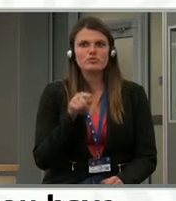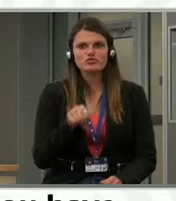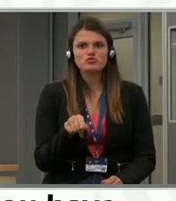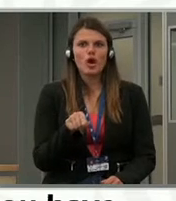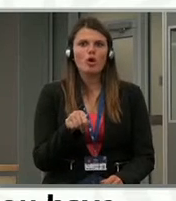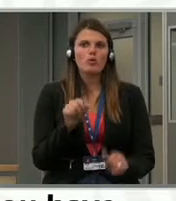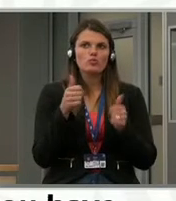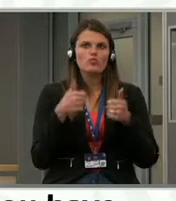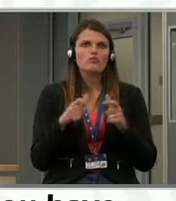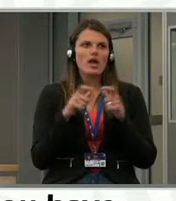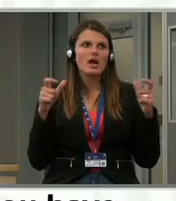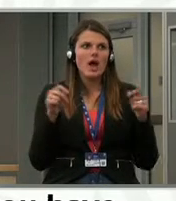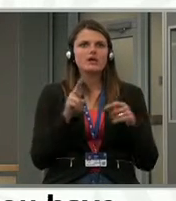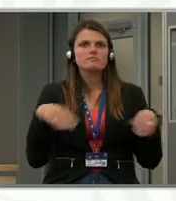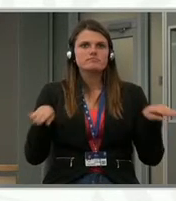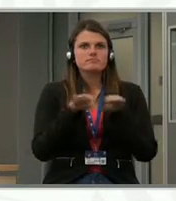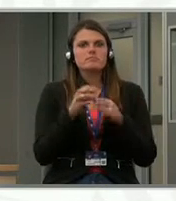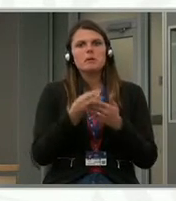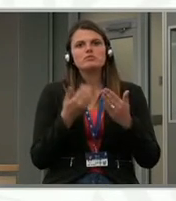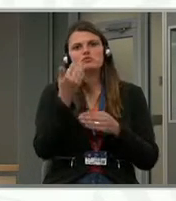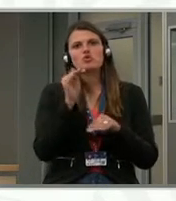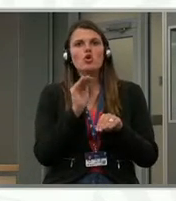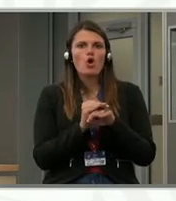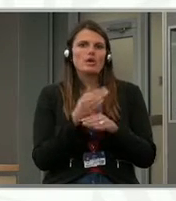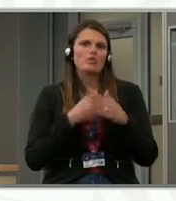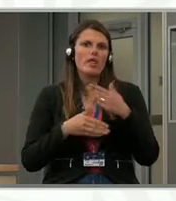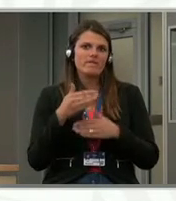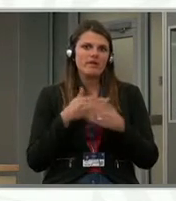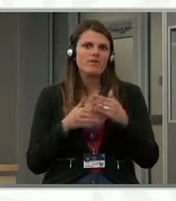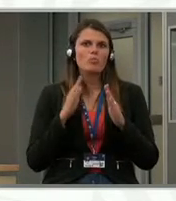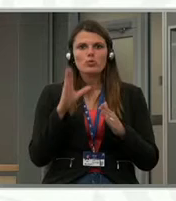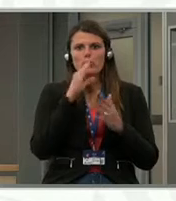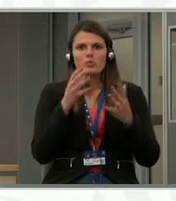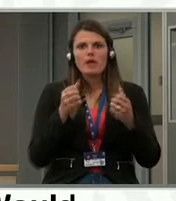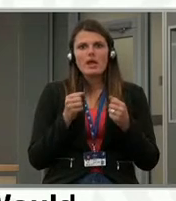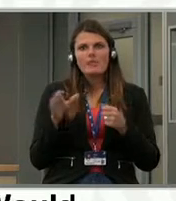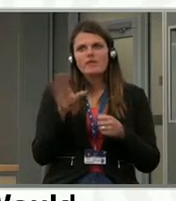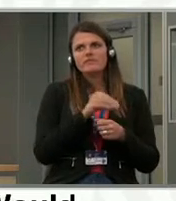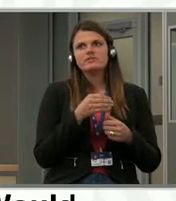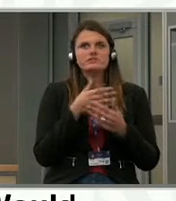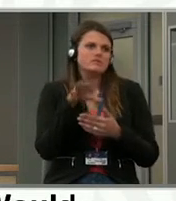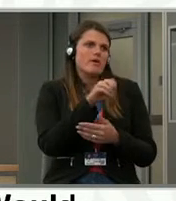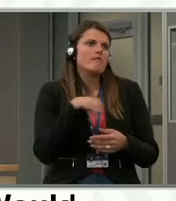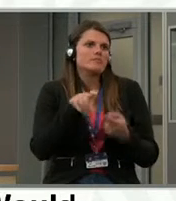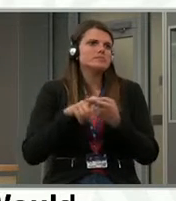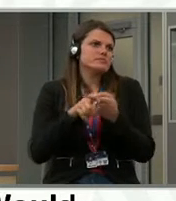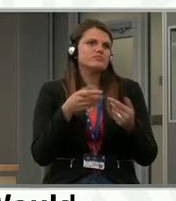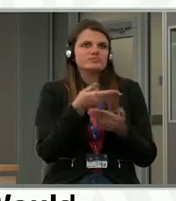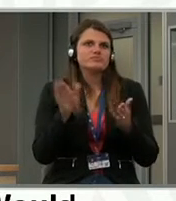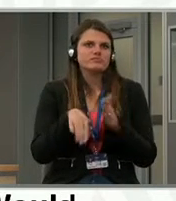disability and that is accepted across the EU would give you access to a number